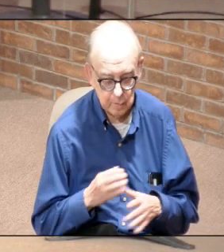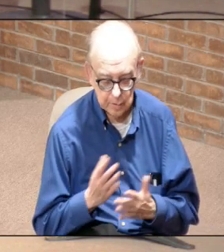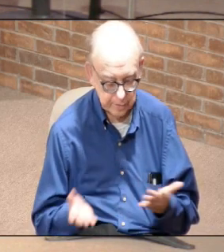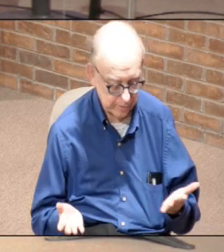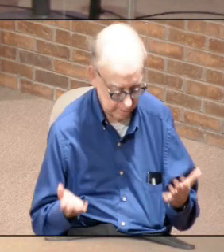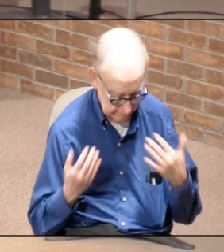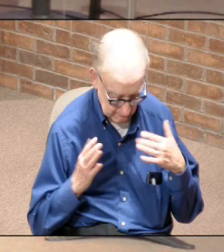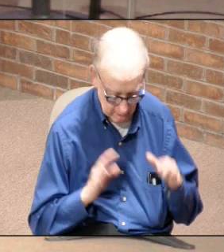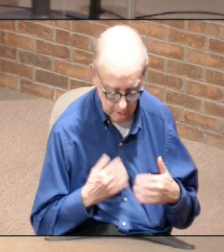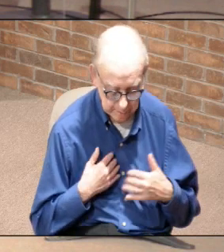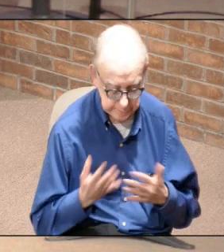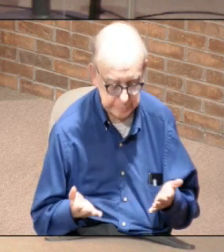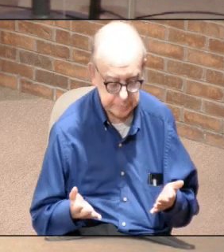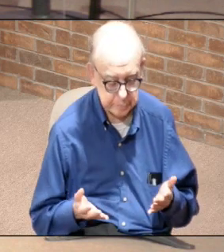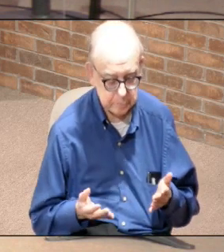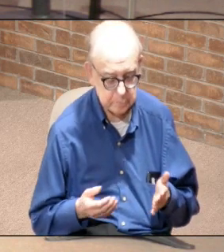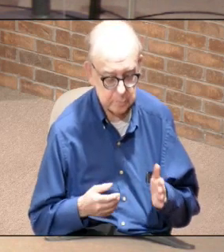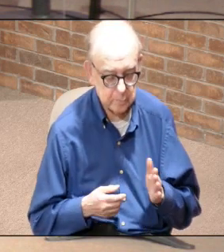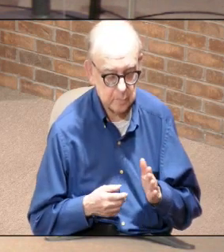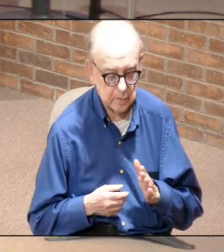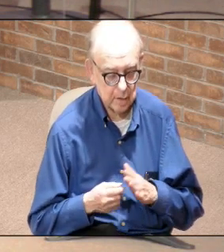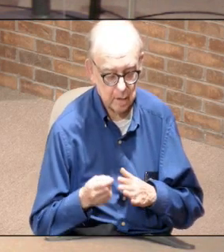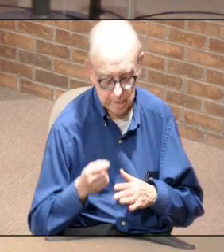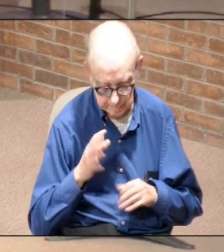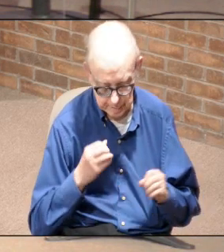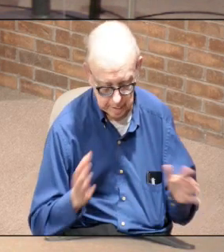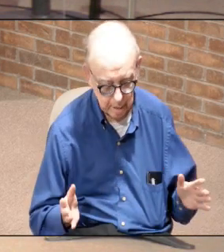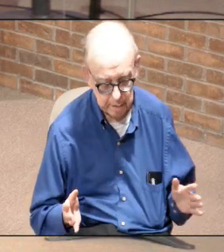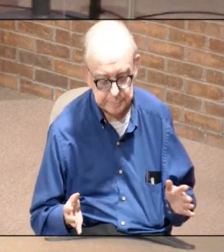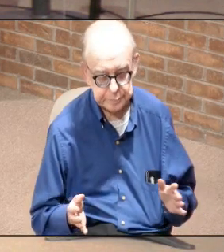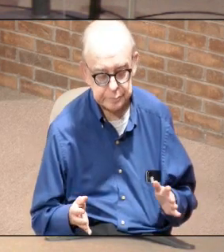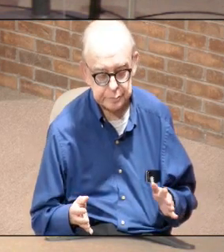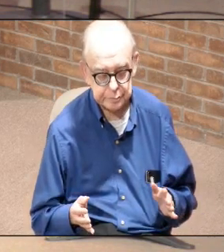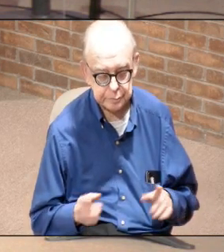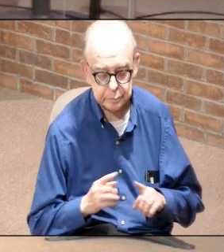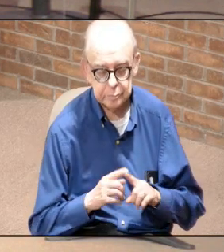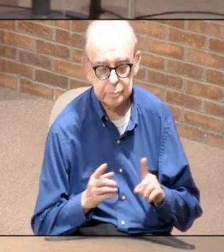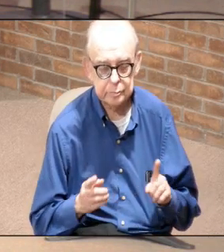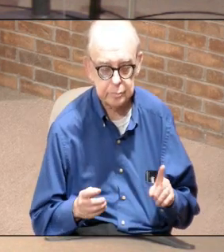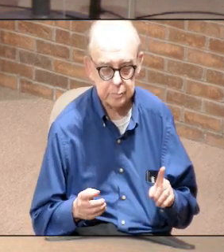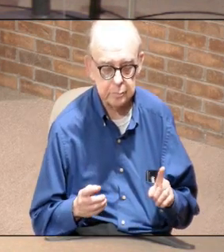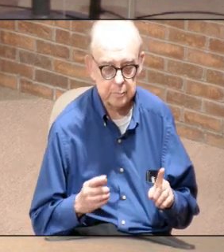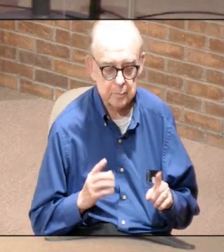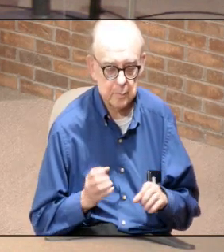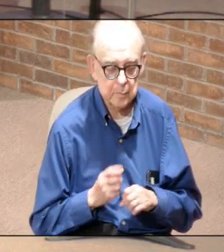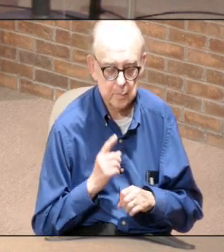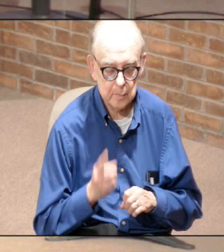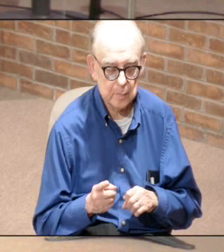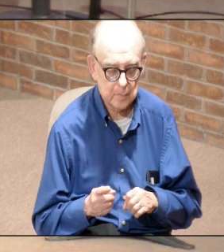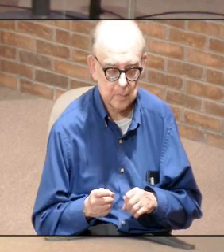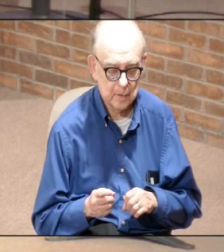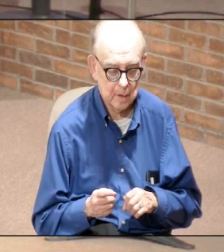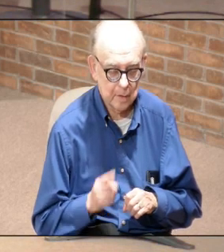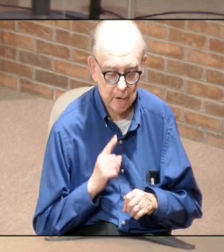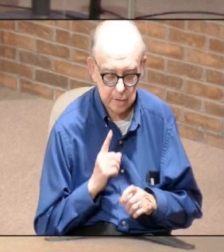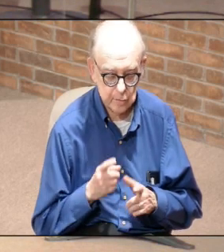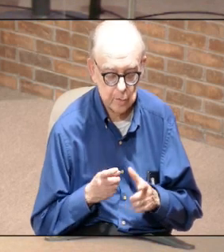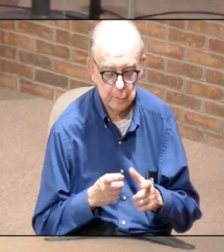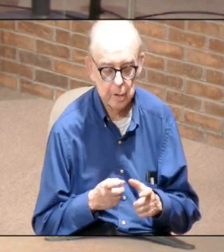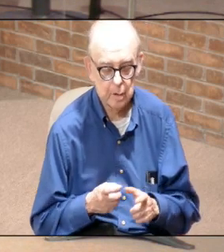me. This guy's pretty big. He can't move very quickly, but I'm going to make sure that I can really, really run.